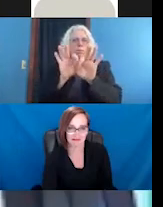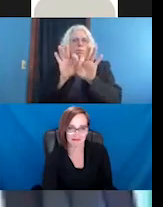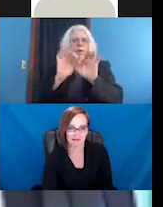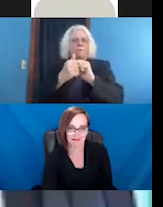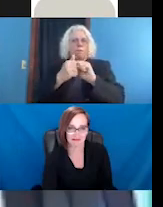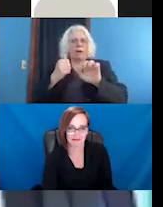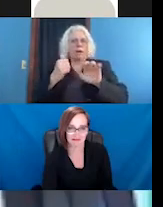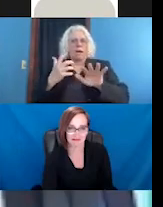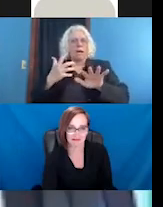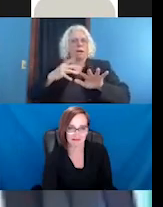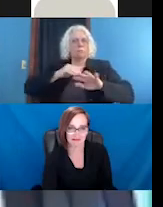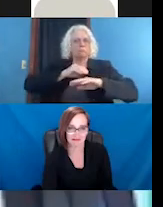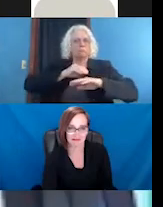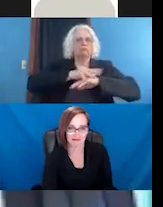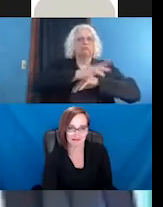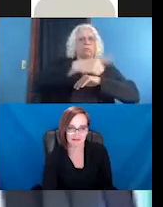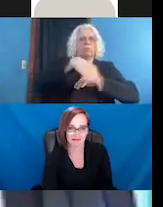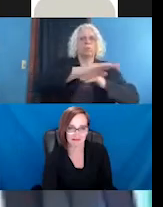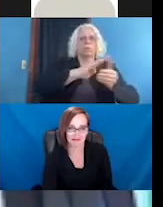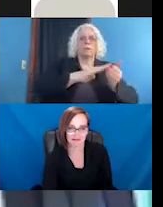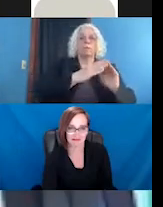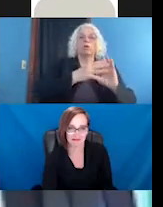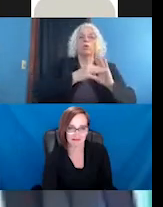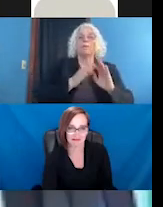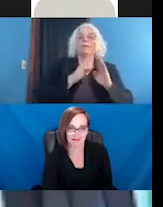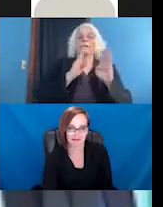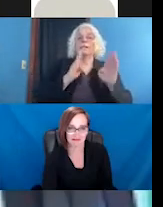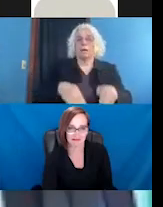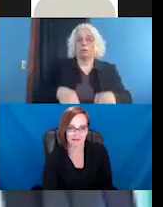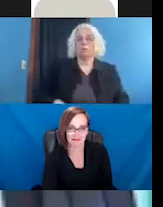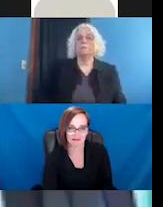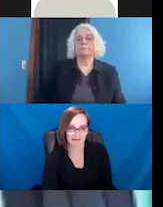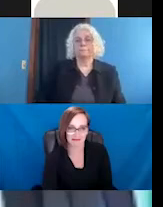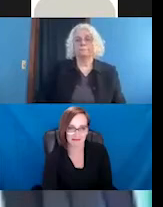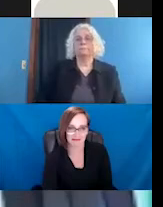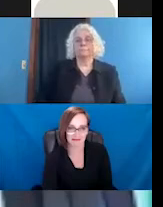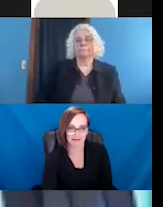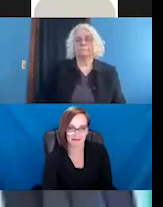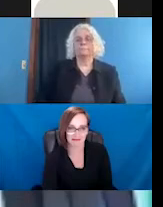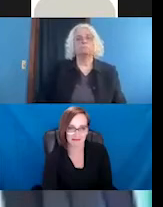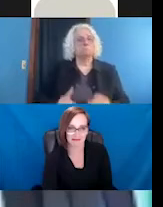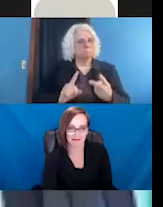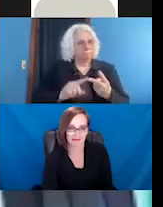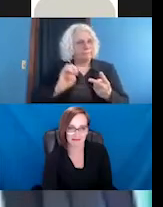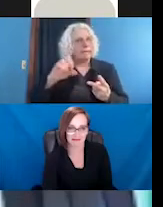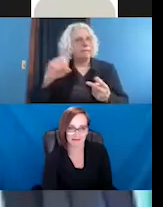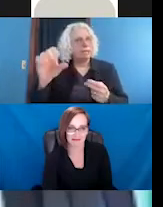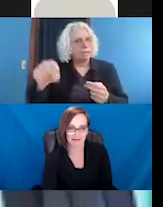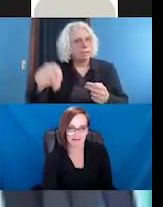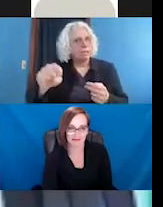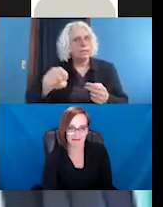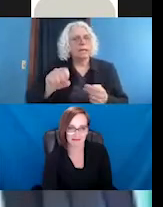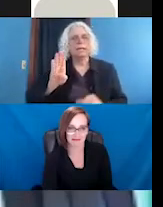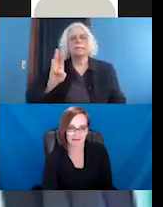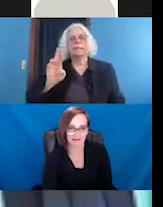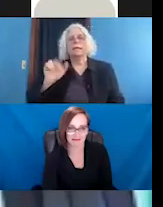into the community for housing. And education, of course, and broadband. Those are